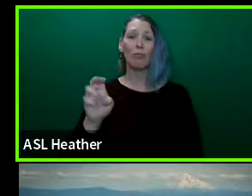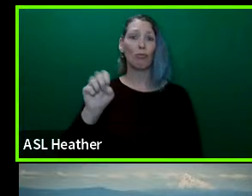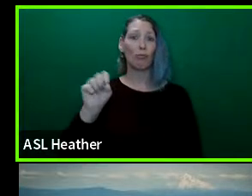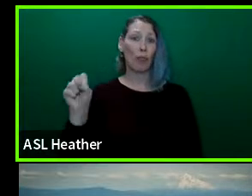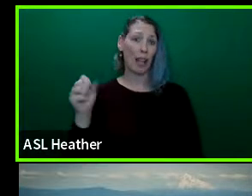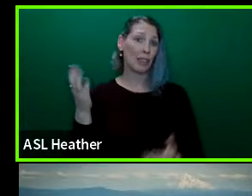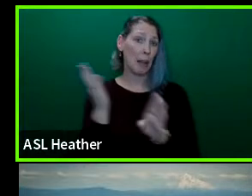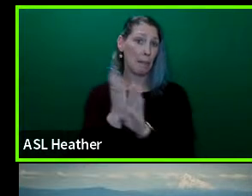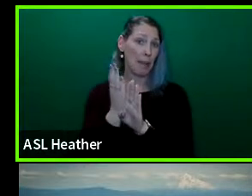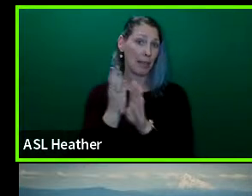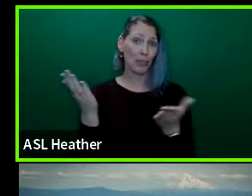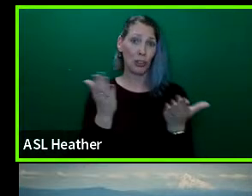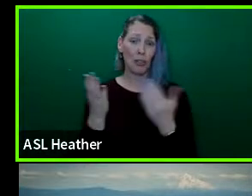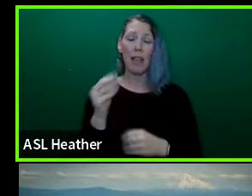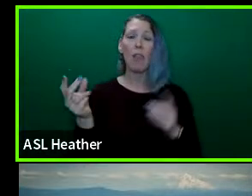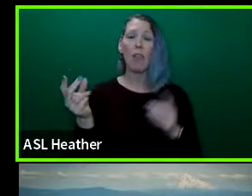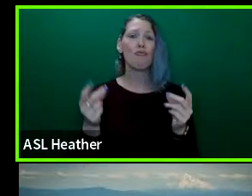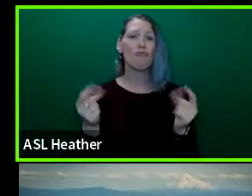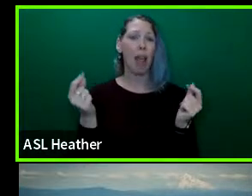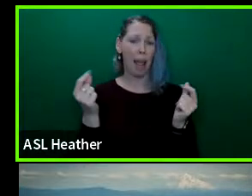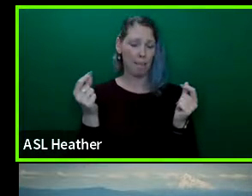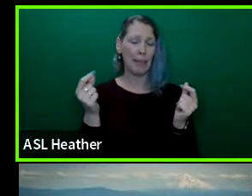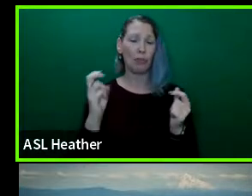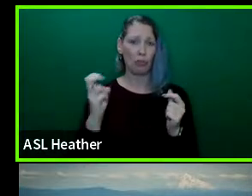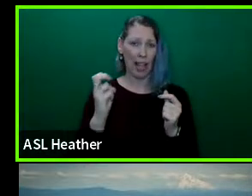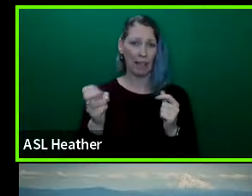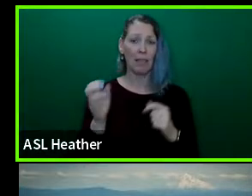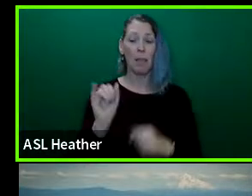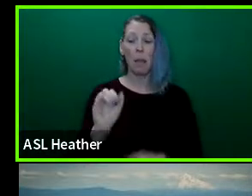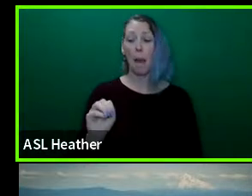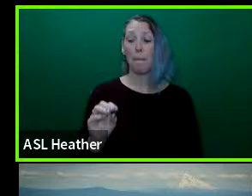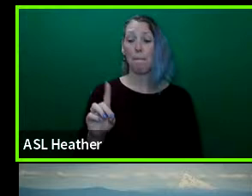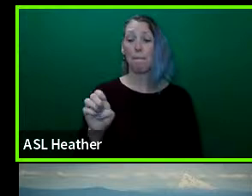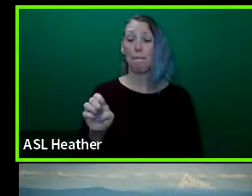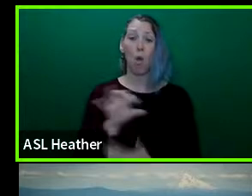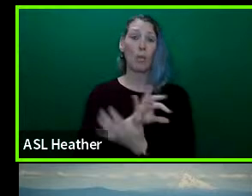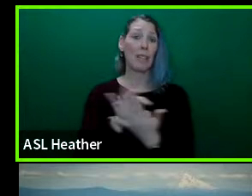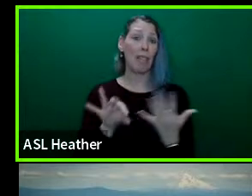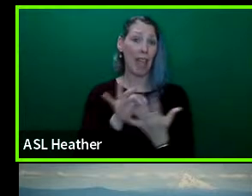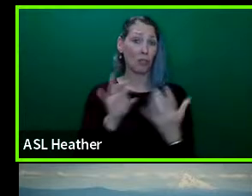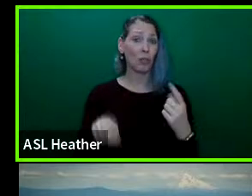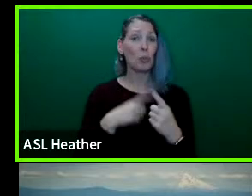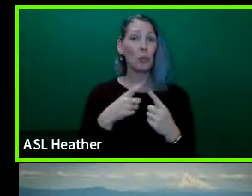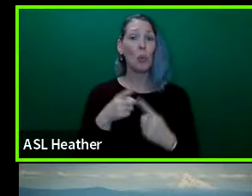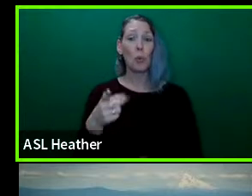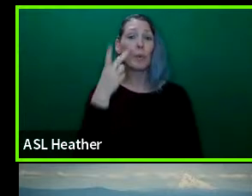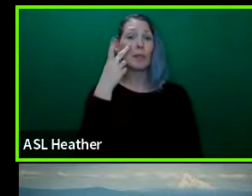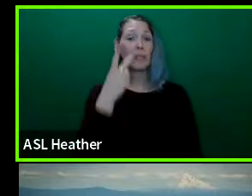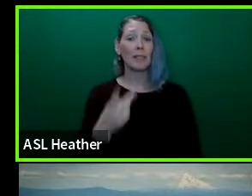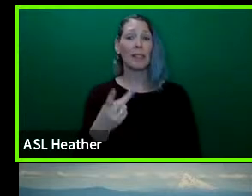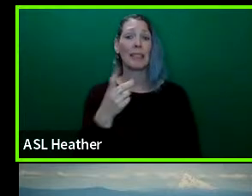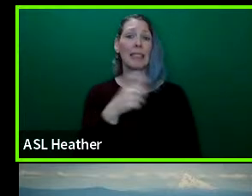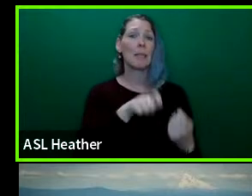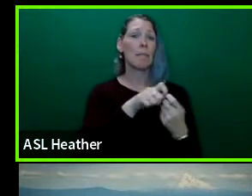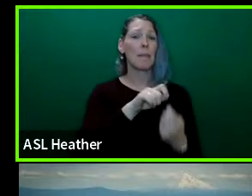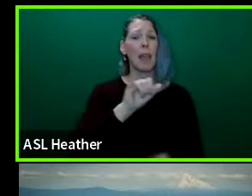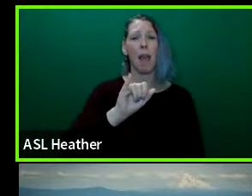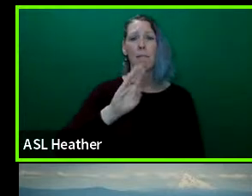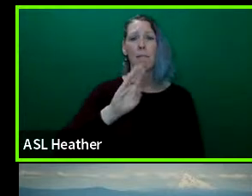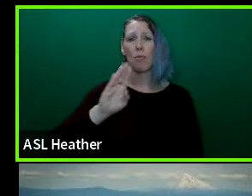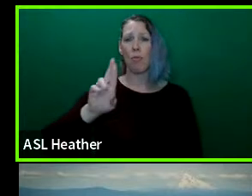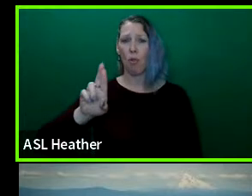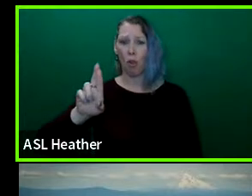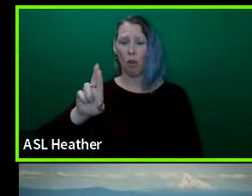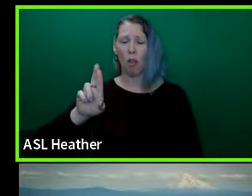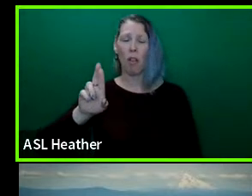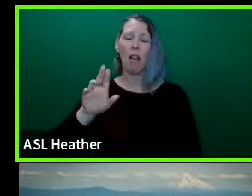as our extensive bus rapid transit framework. The mode selection, as you kind of see, may be specific to the IBR project in terms of